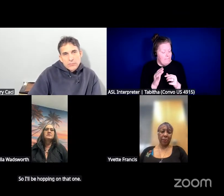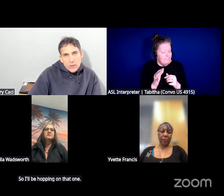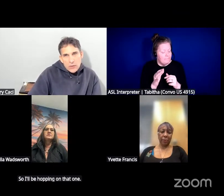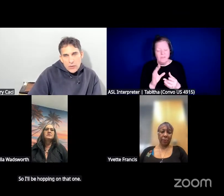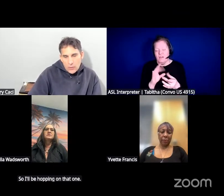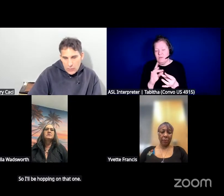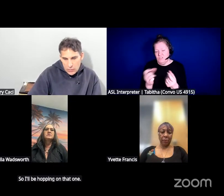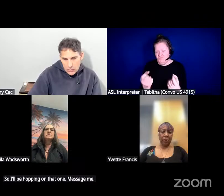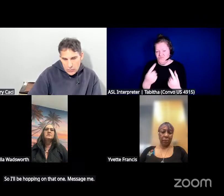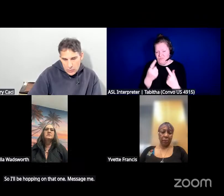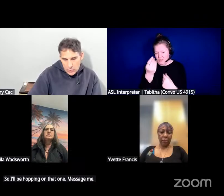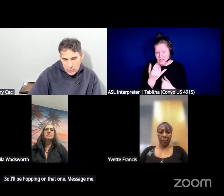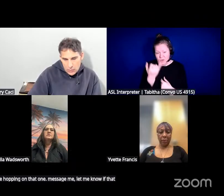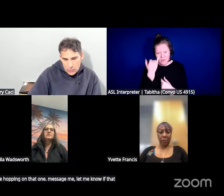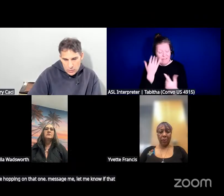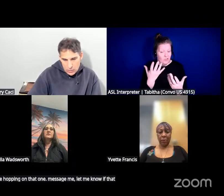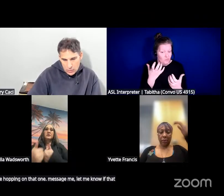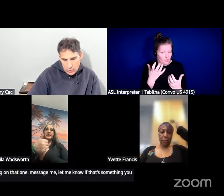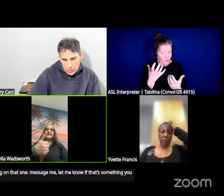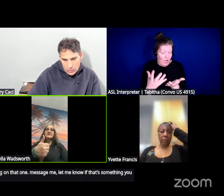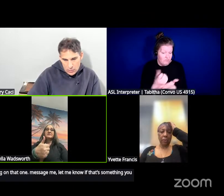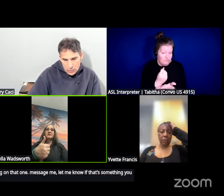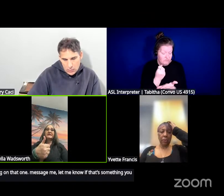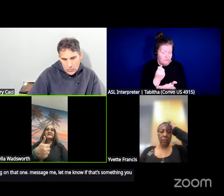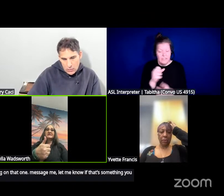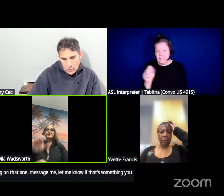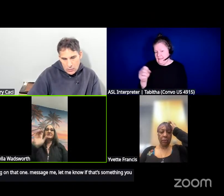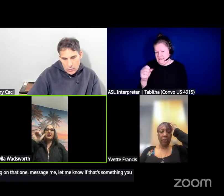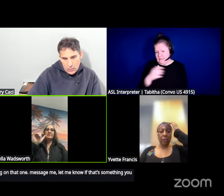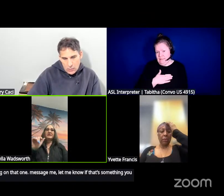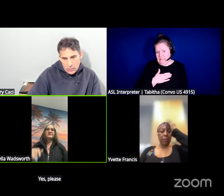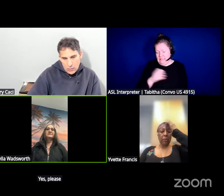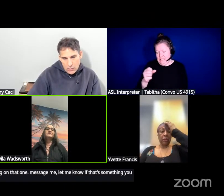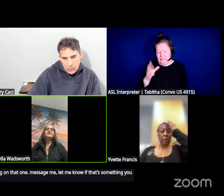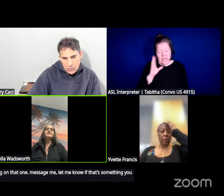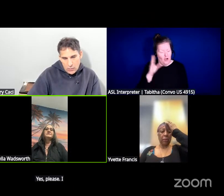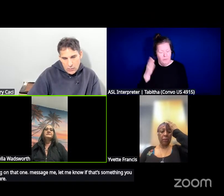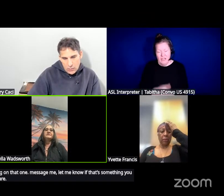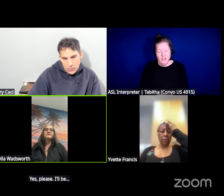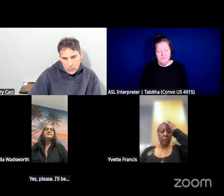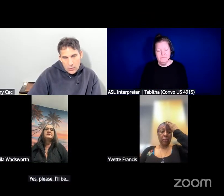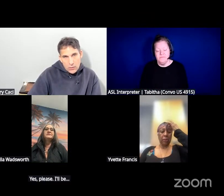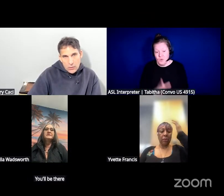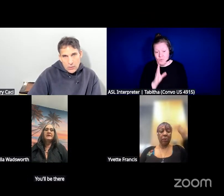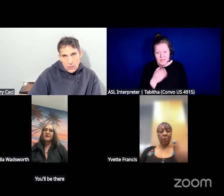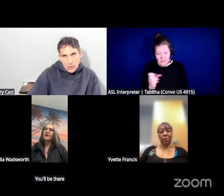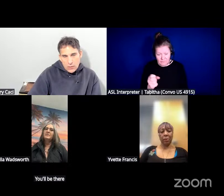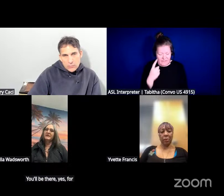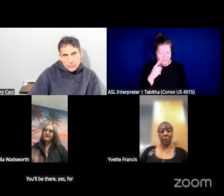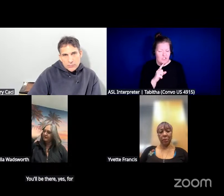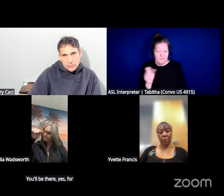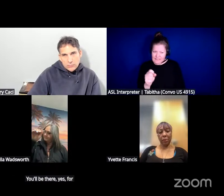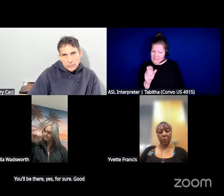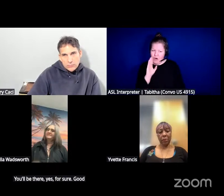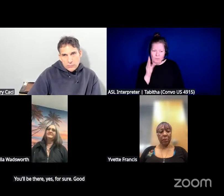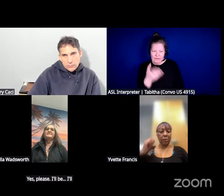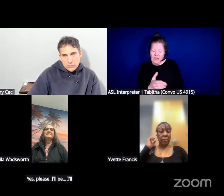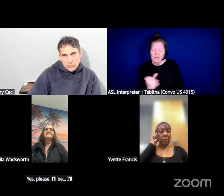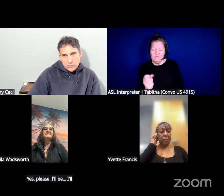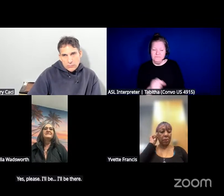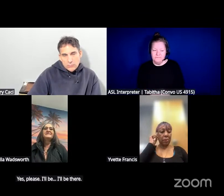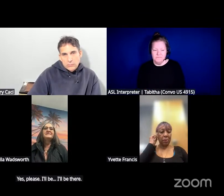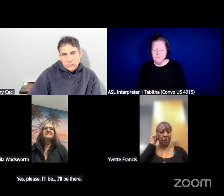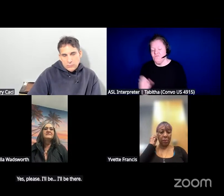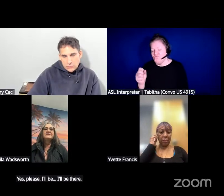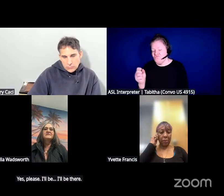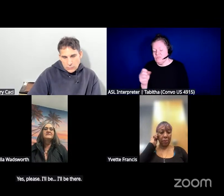Message me, let me know if that's something you want to do. Yes, please. You'll be there. Yes, for sure. Yeah, Good I'll time. be there.